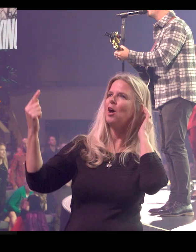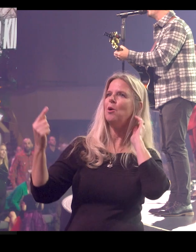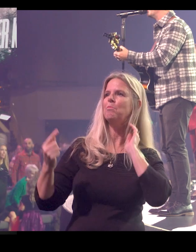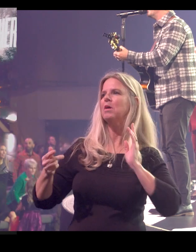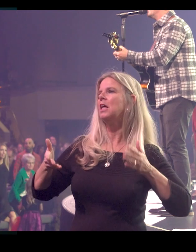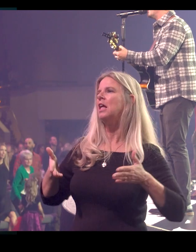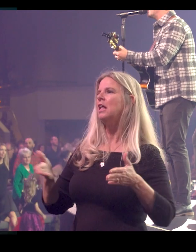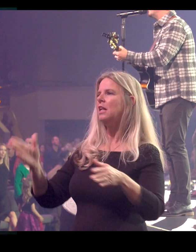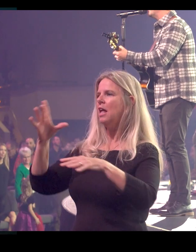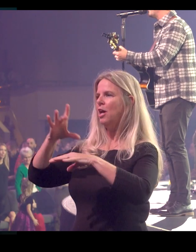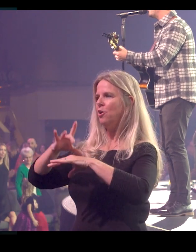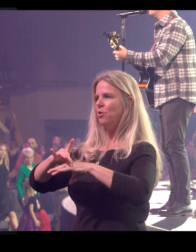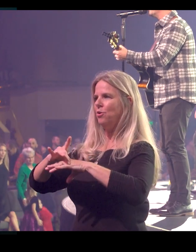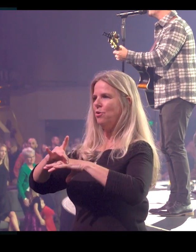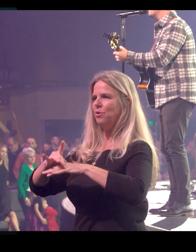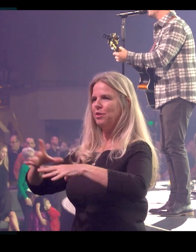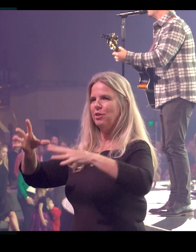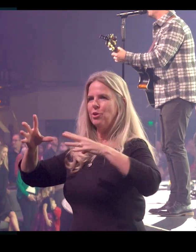receive.